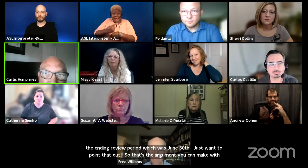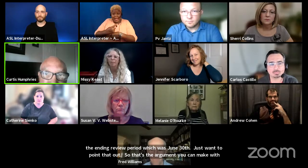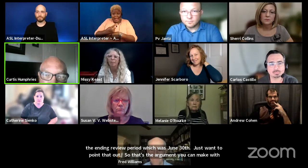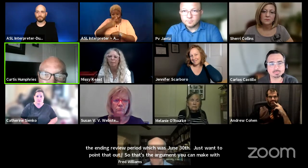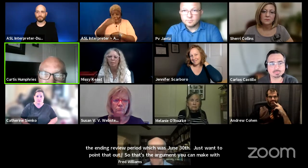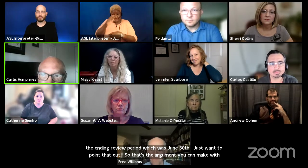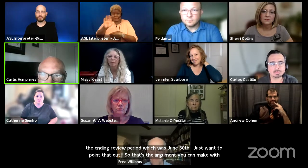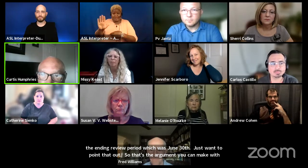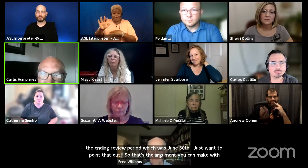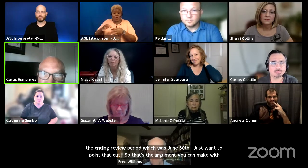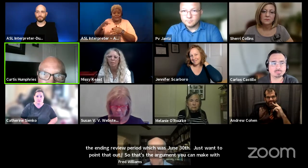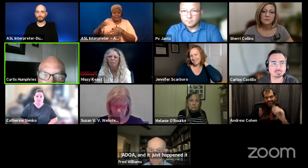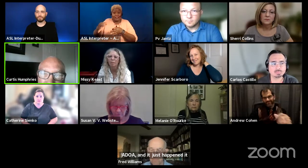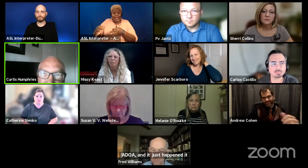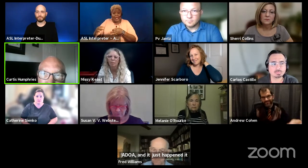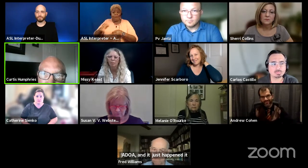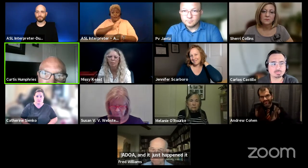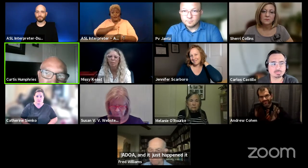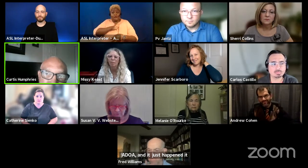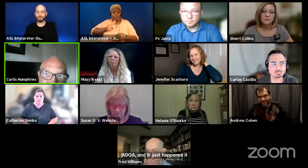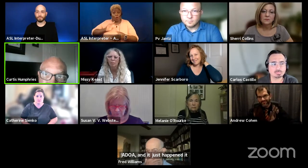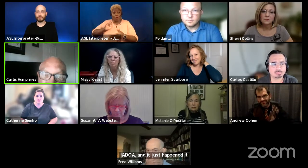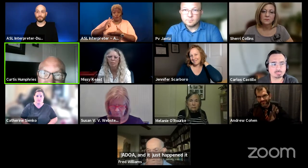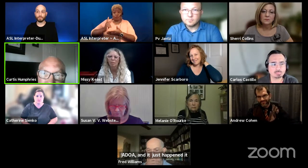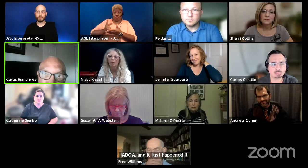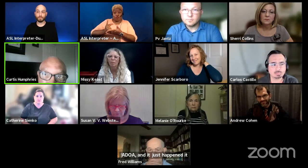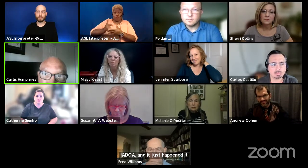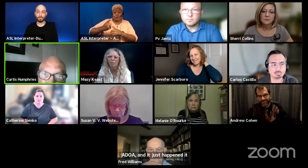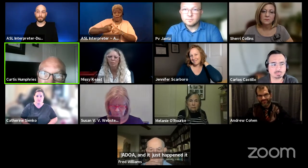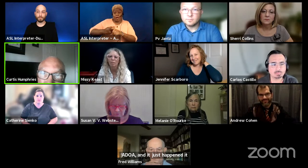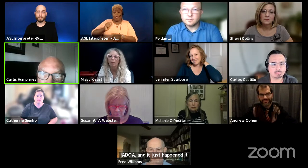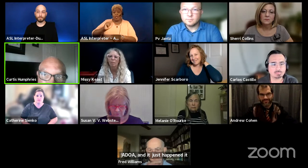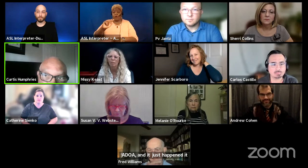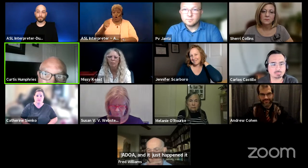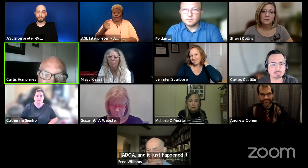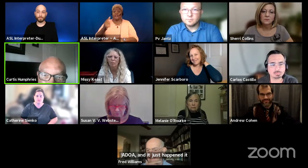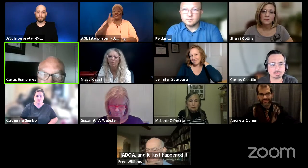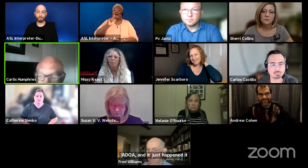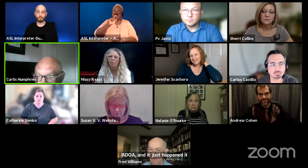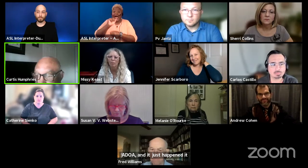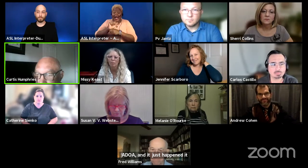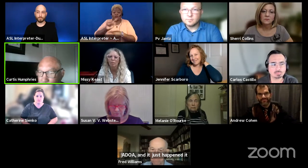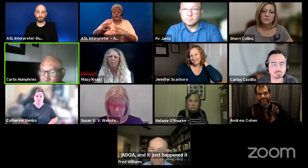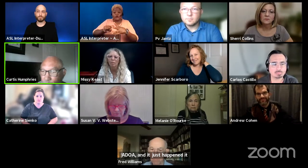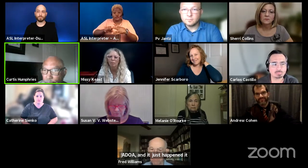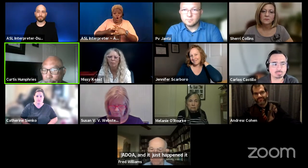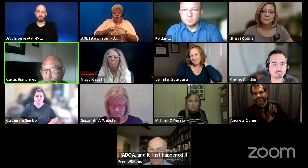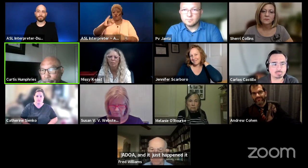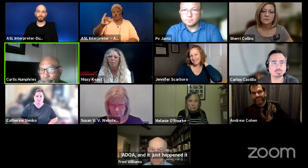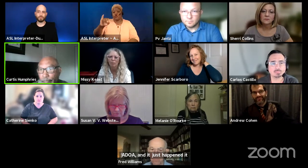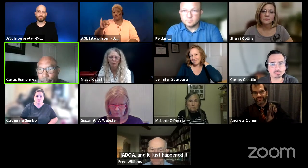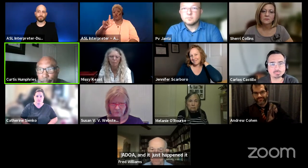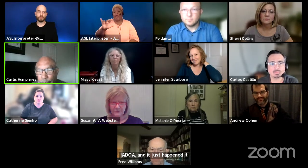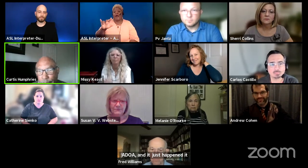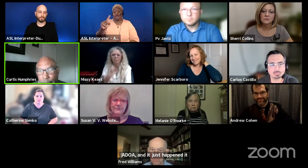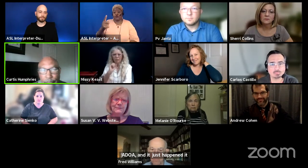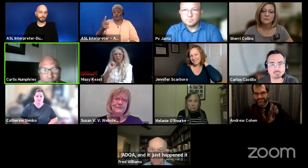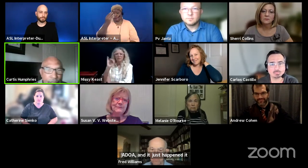delay. But if the board had approved it in August, it would have been effective June 30th. I mean, July 1st.